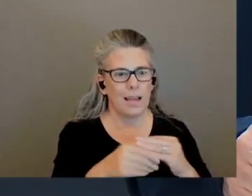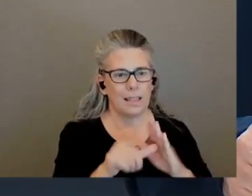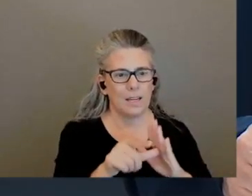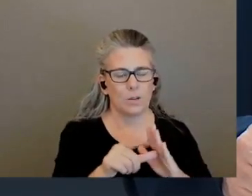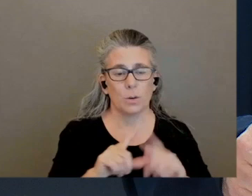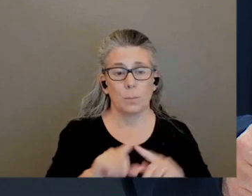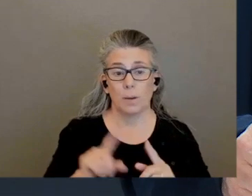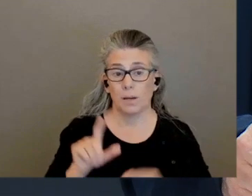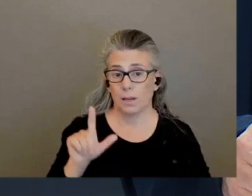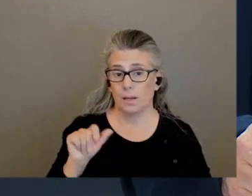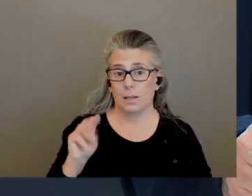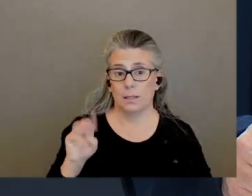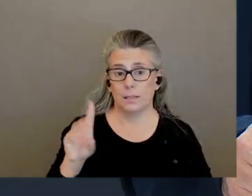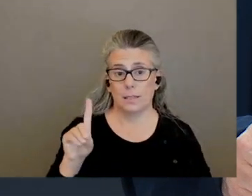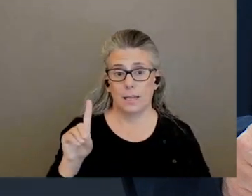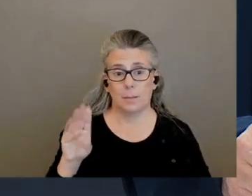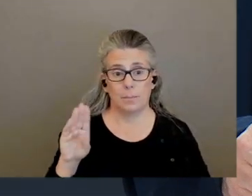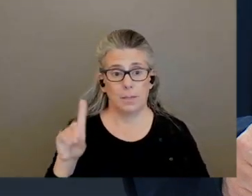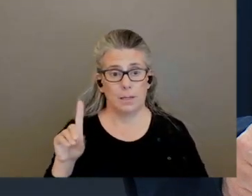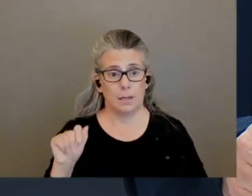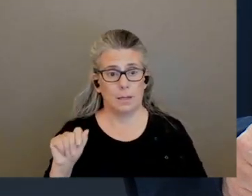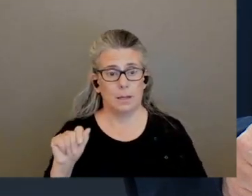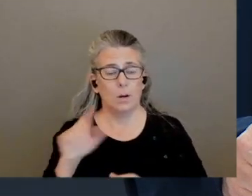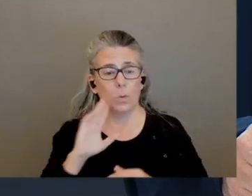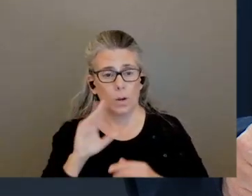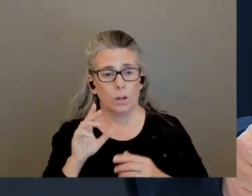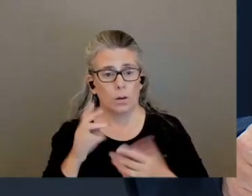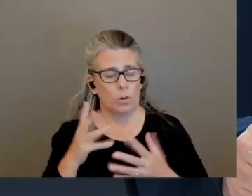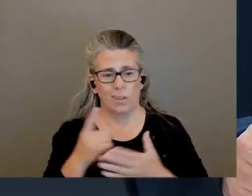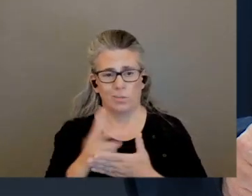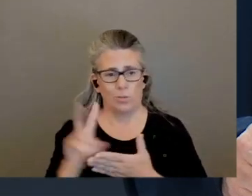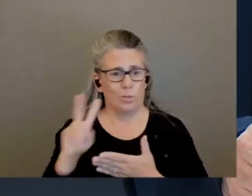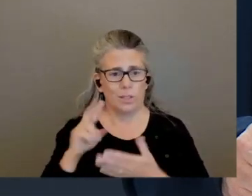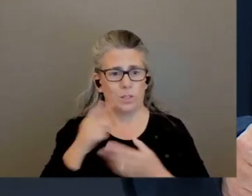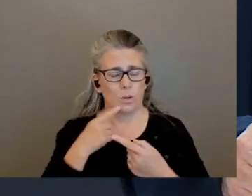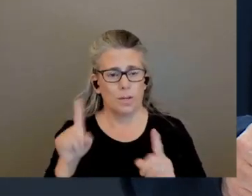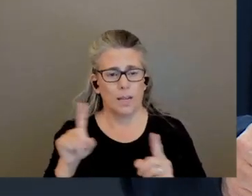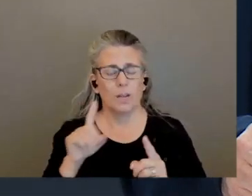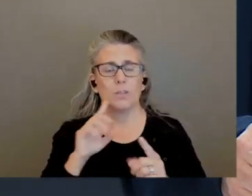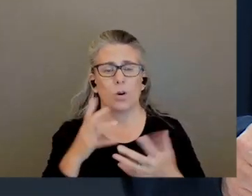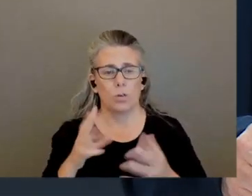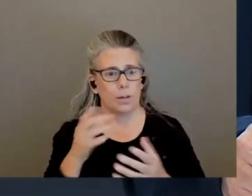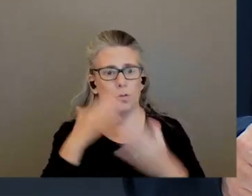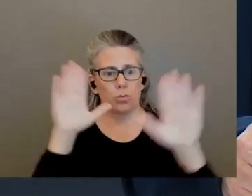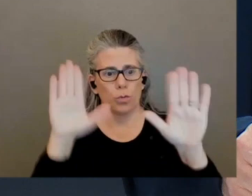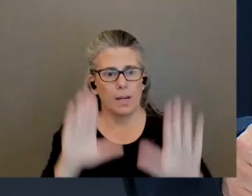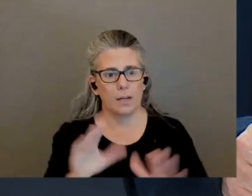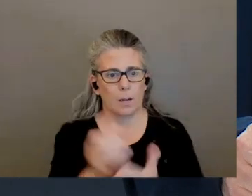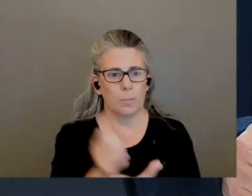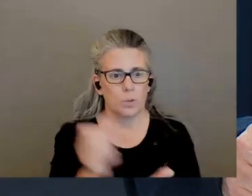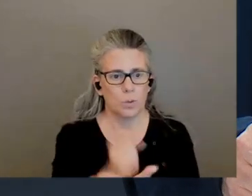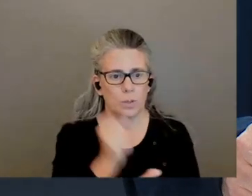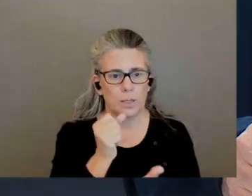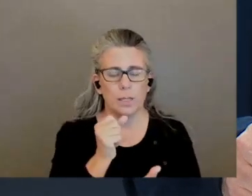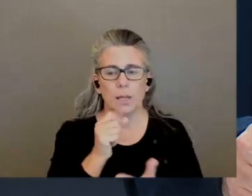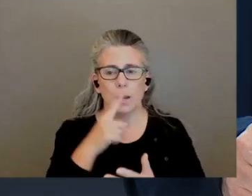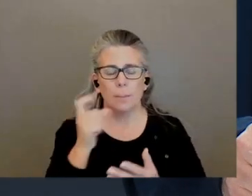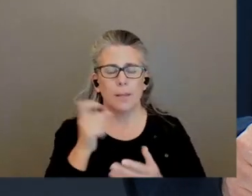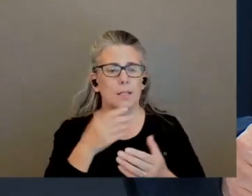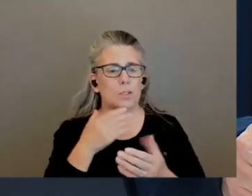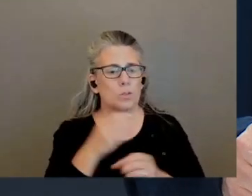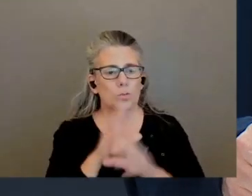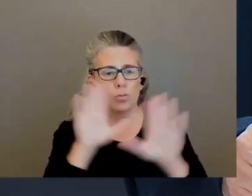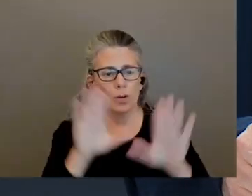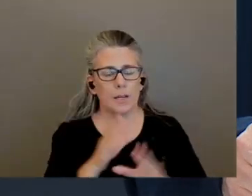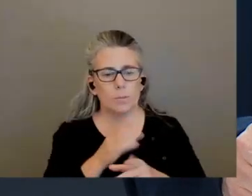a good opportunity. You directly get a strong cost reduction and better performance. And for